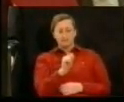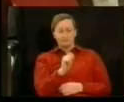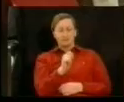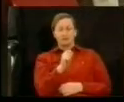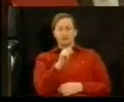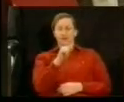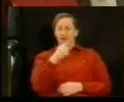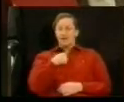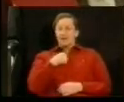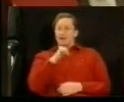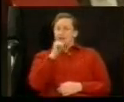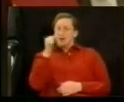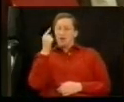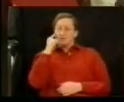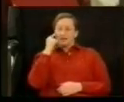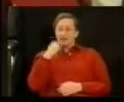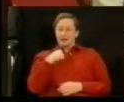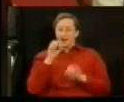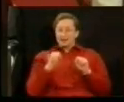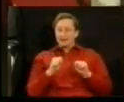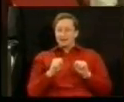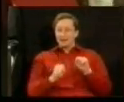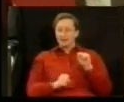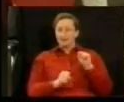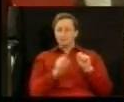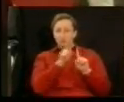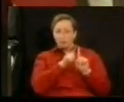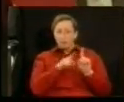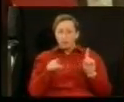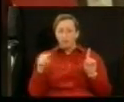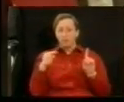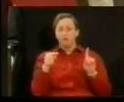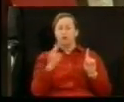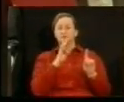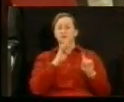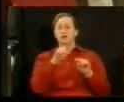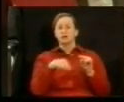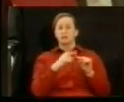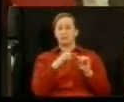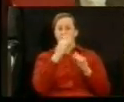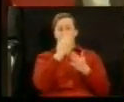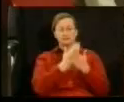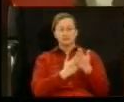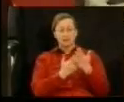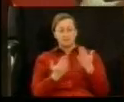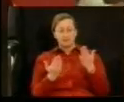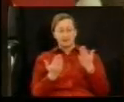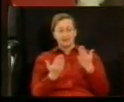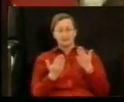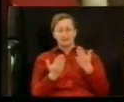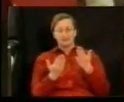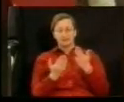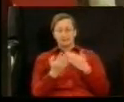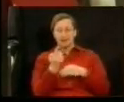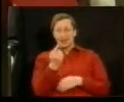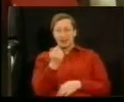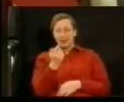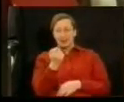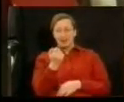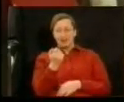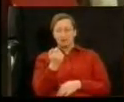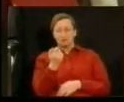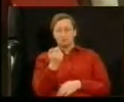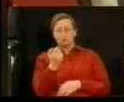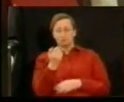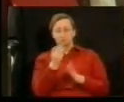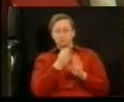And I don't think that I can get away from talking about some things that are a little bit off from the center